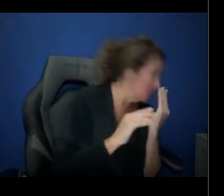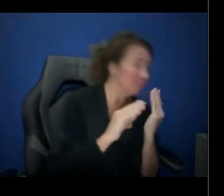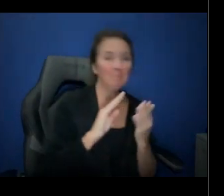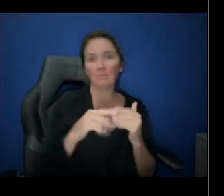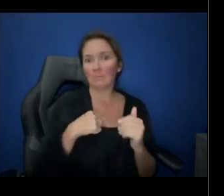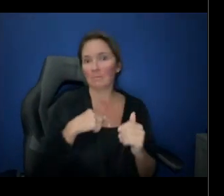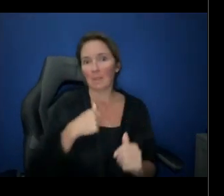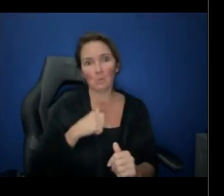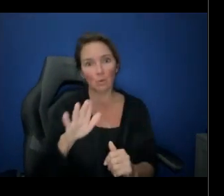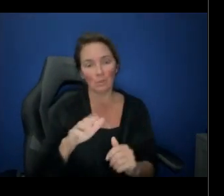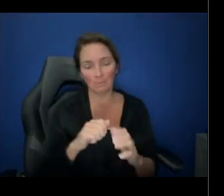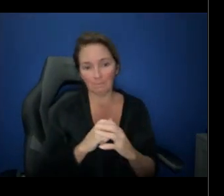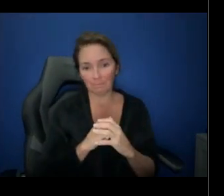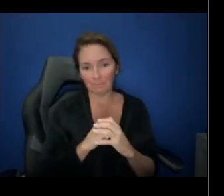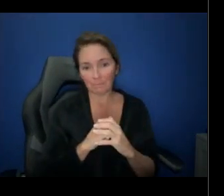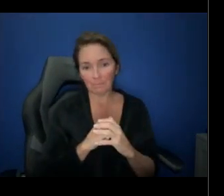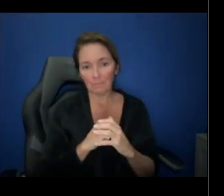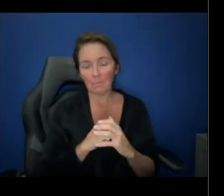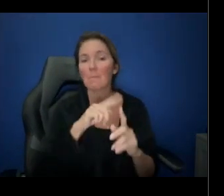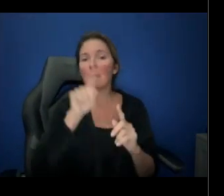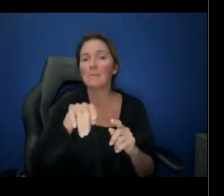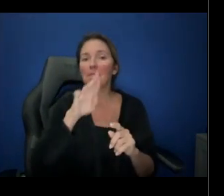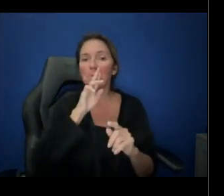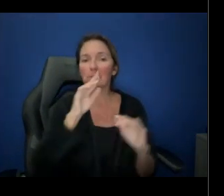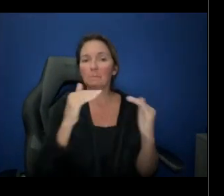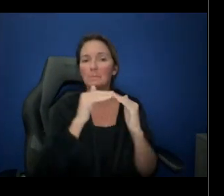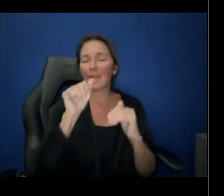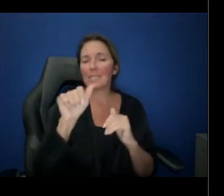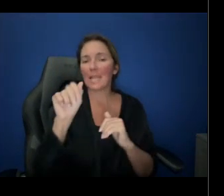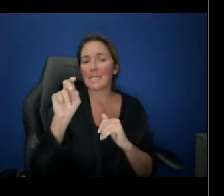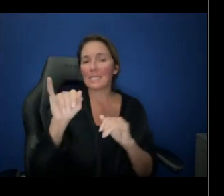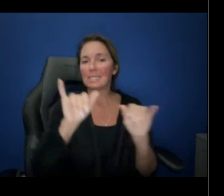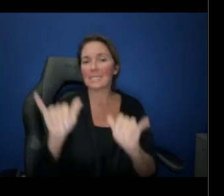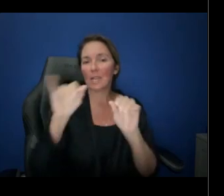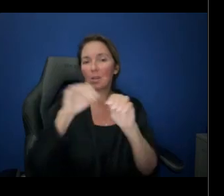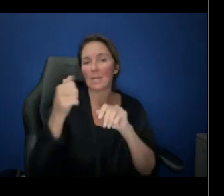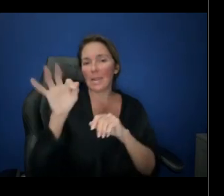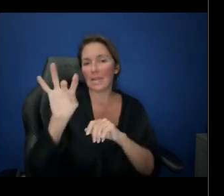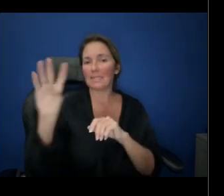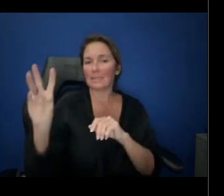accessible as the ANSI standard 1986.